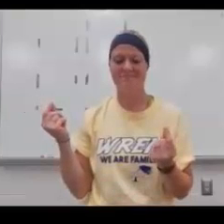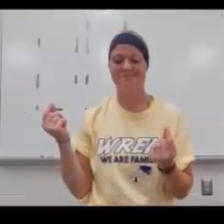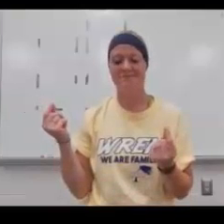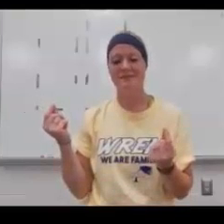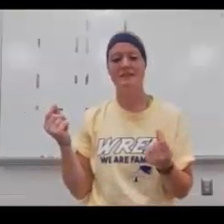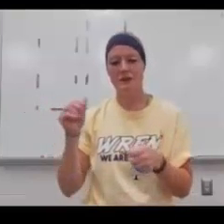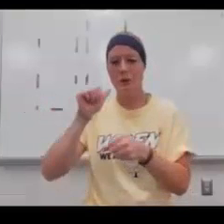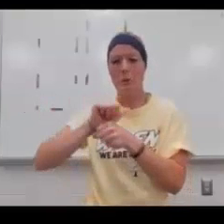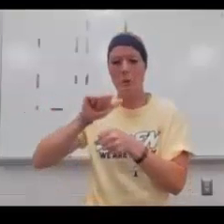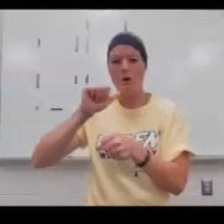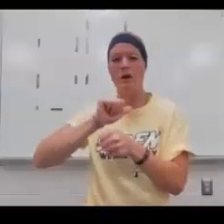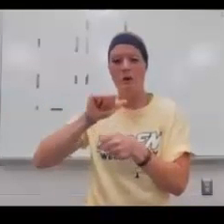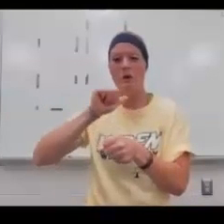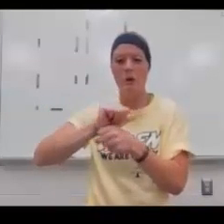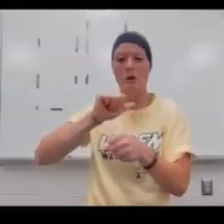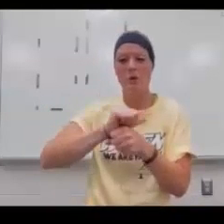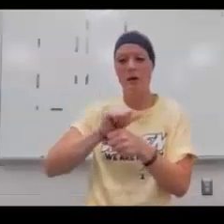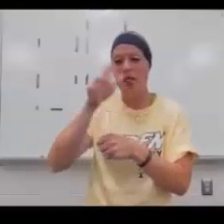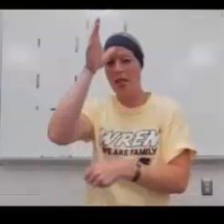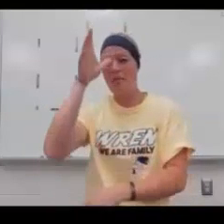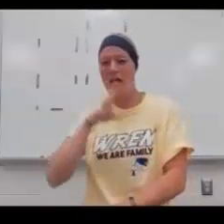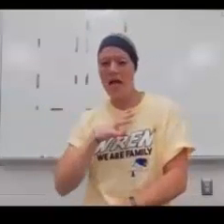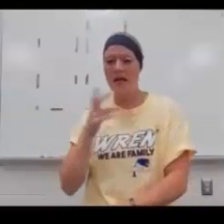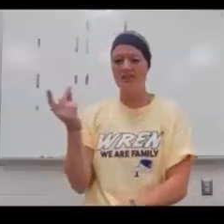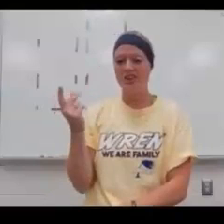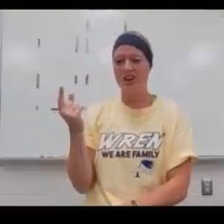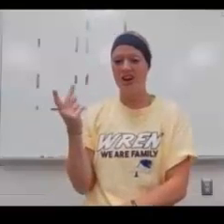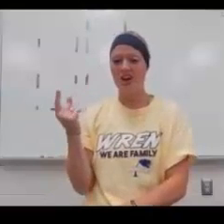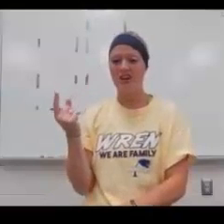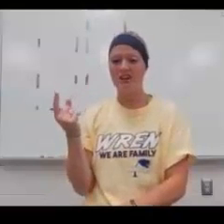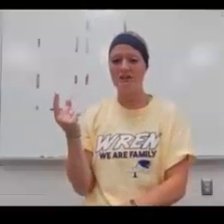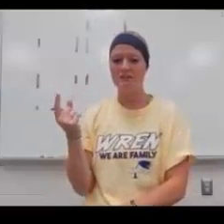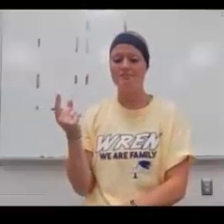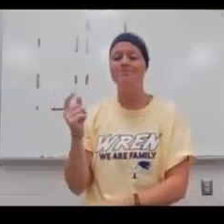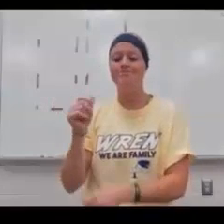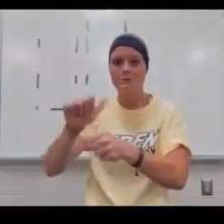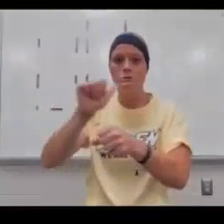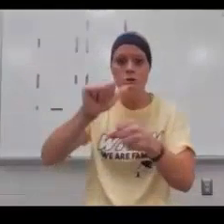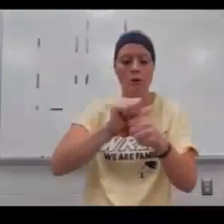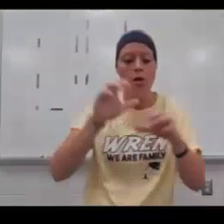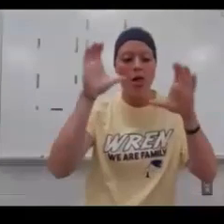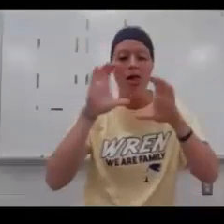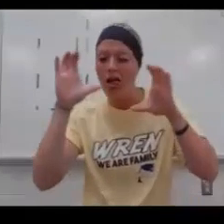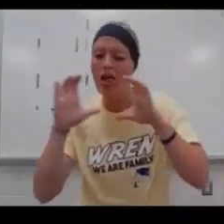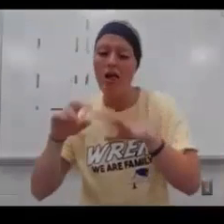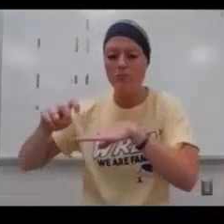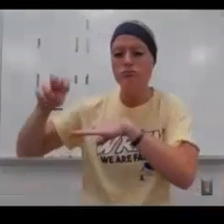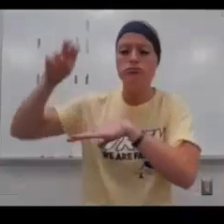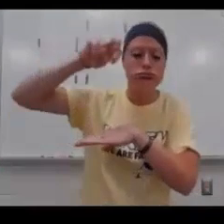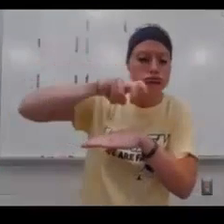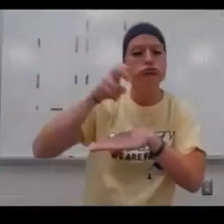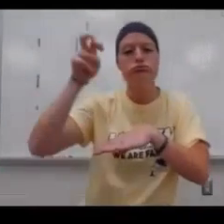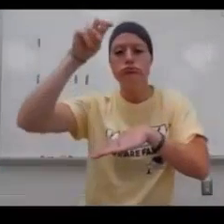What are these two doing? They worked all day, and the man and the